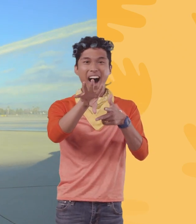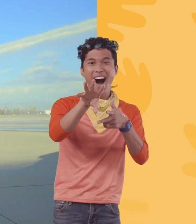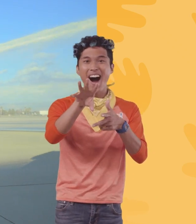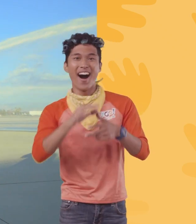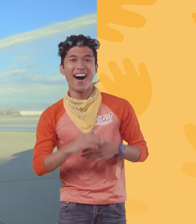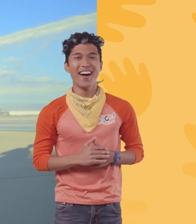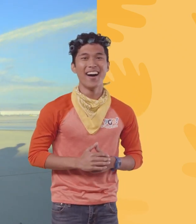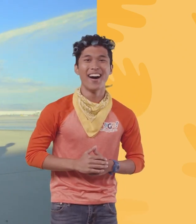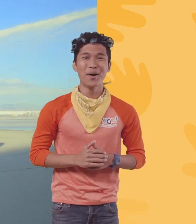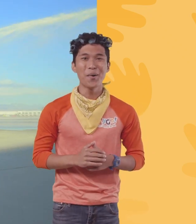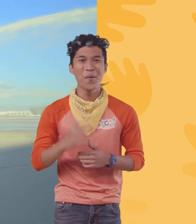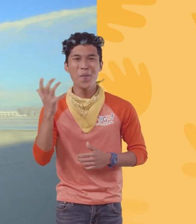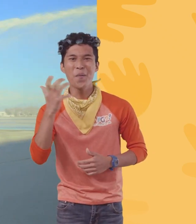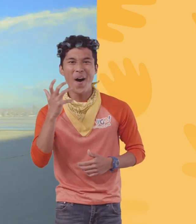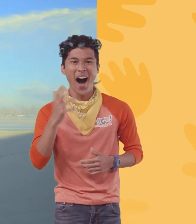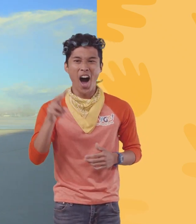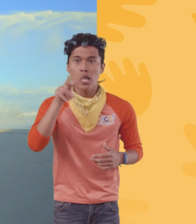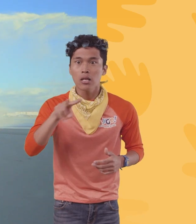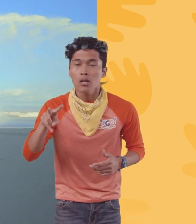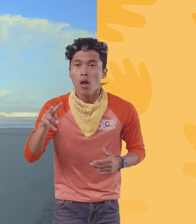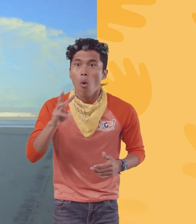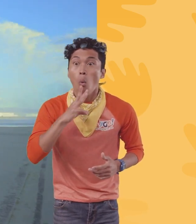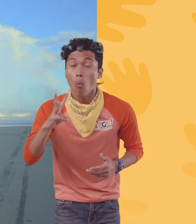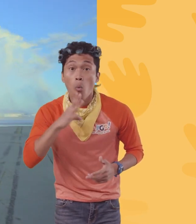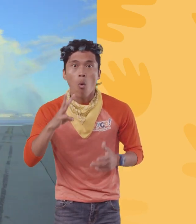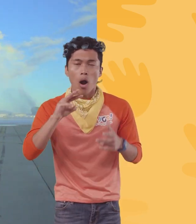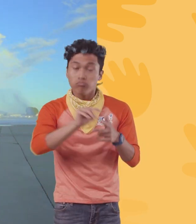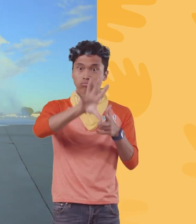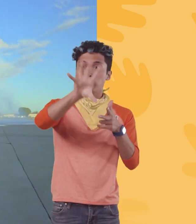turrets! Wow, look at all the water!